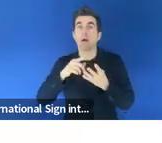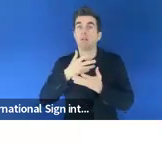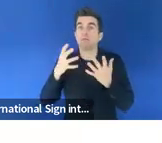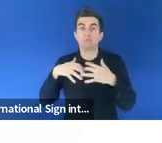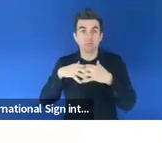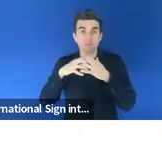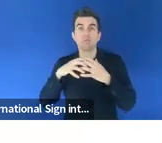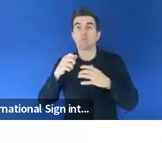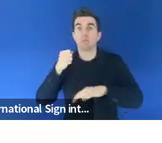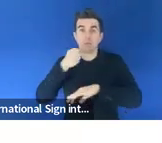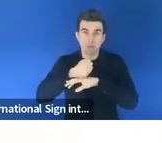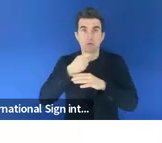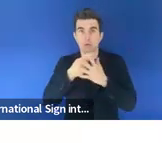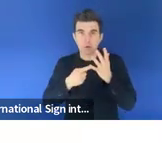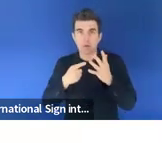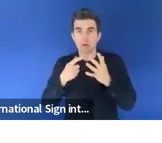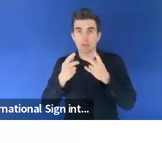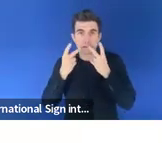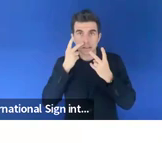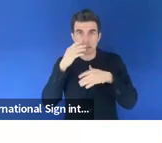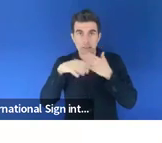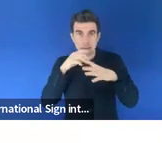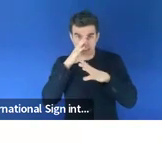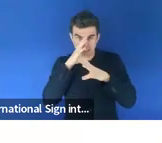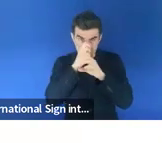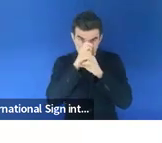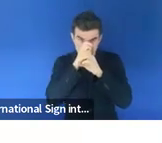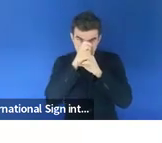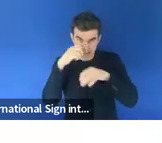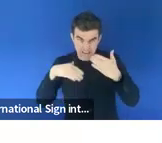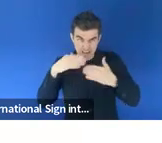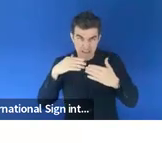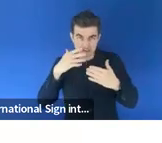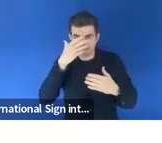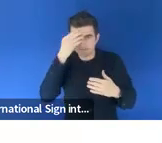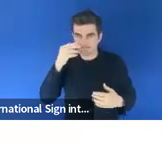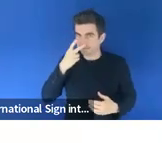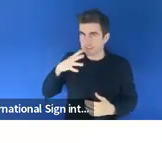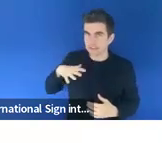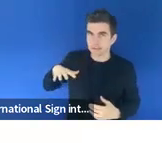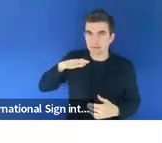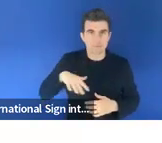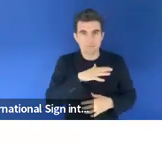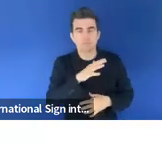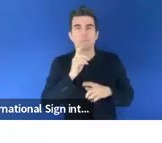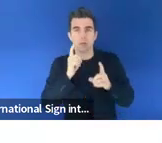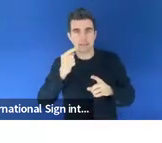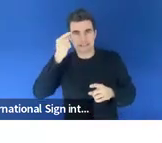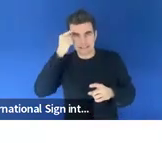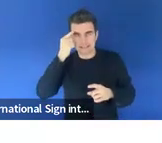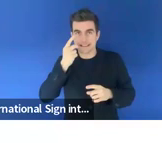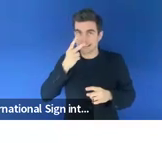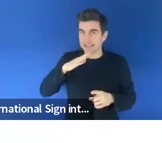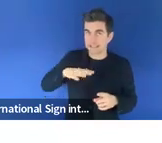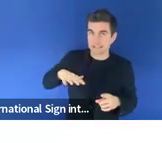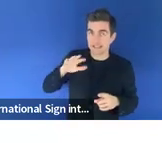But ultimately, if you want your initiative to be successful, relationships always have to come first. Number three, feel your feelings and be kind to